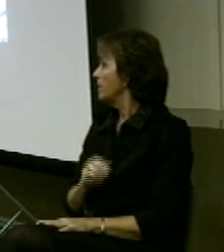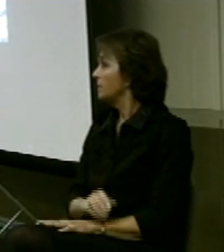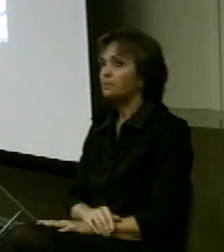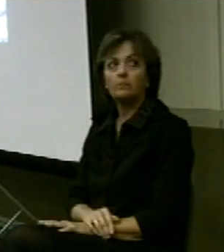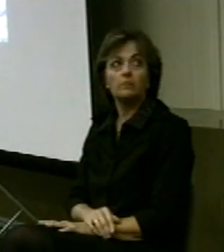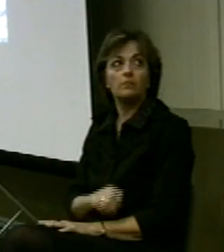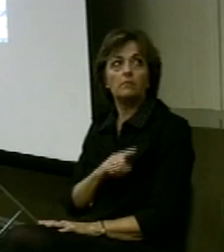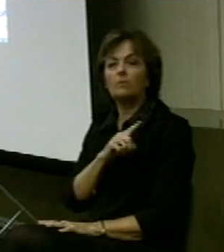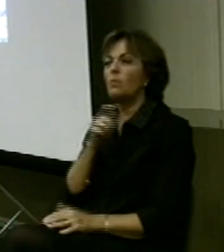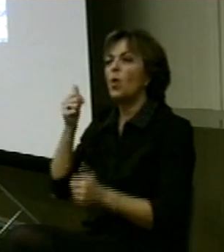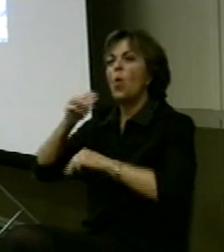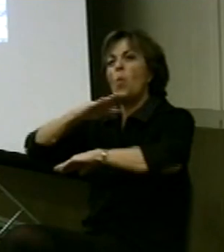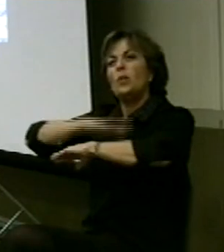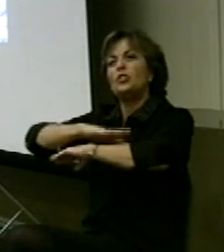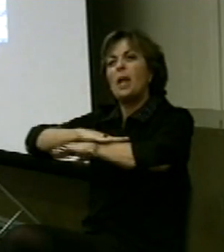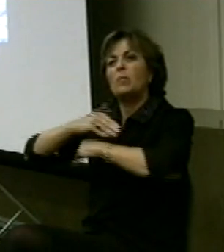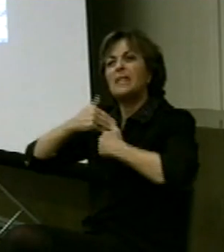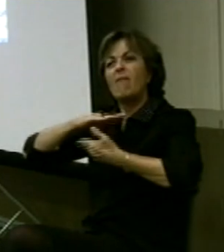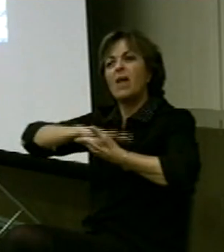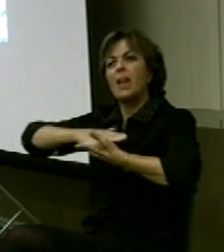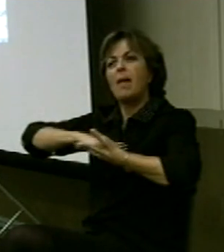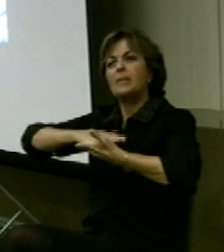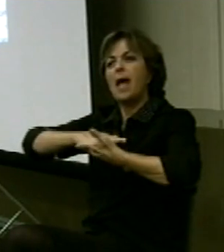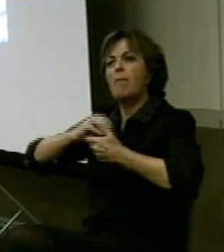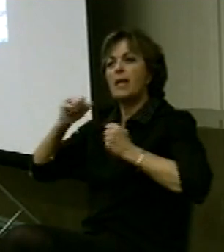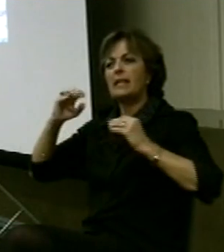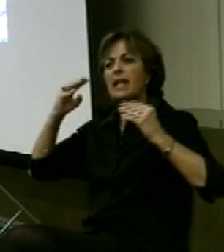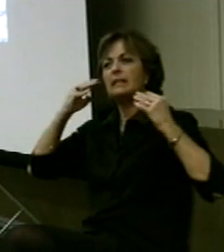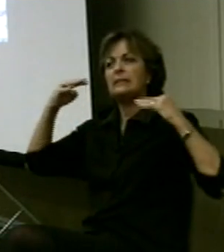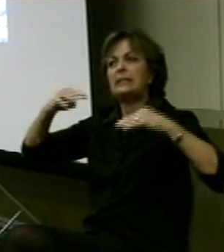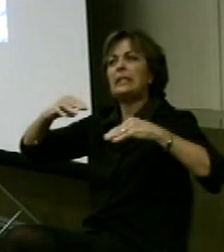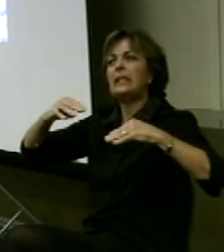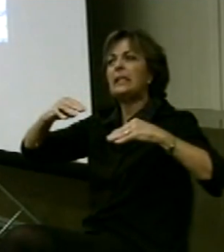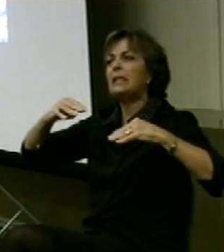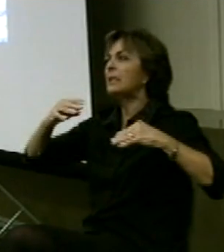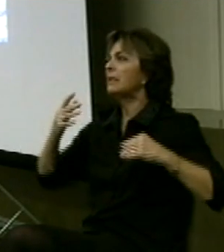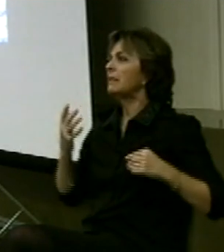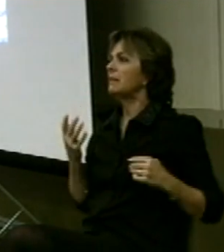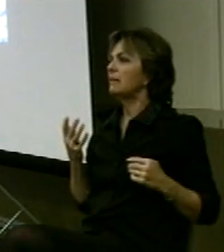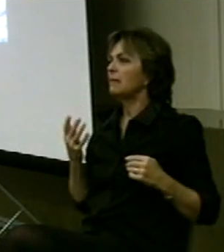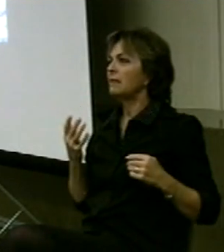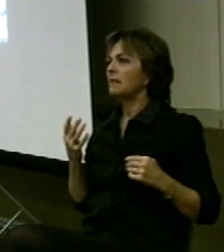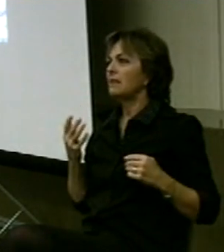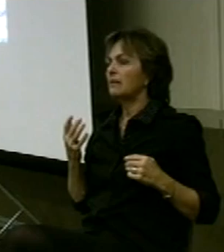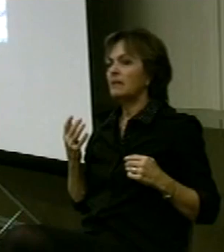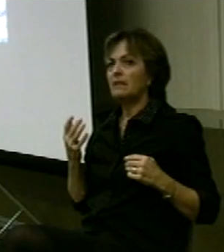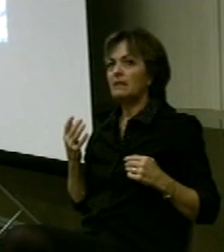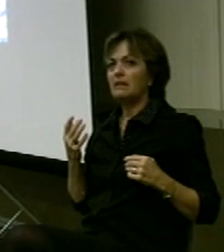Which tables have a laptop? I think almost everybody has one.